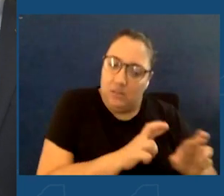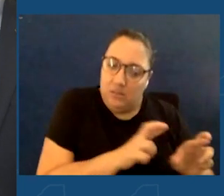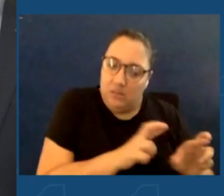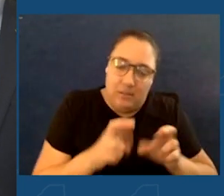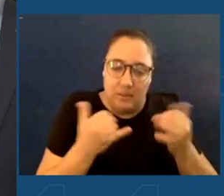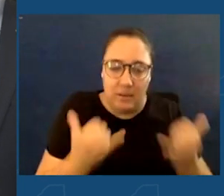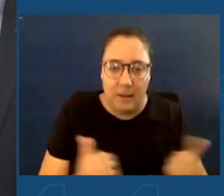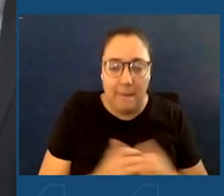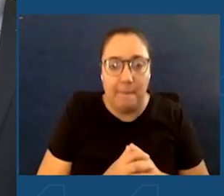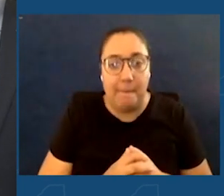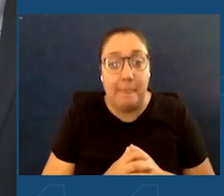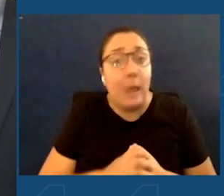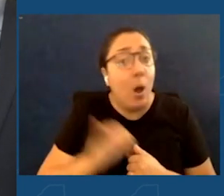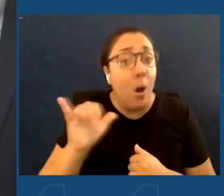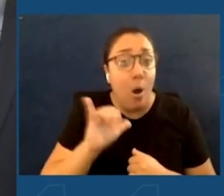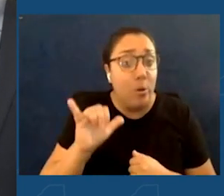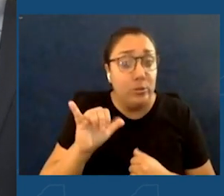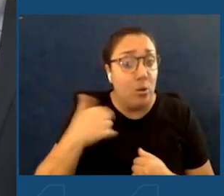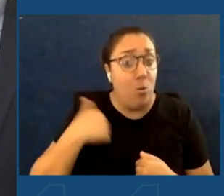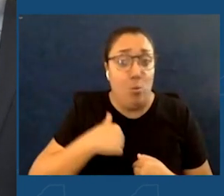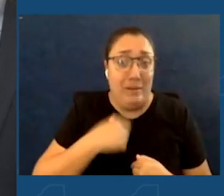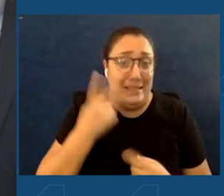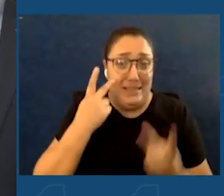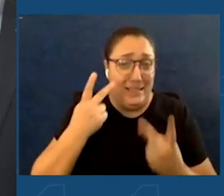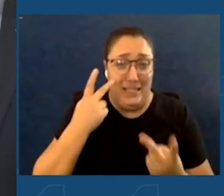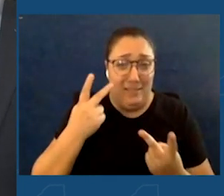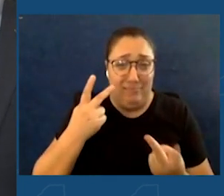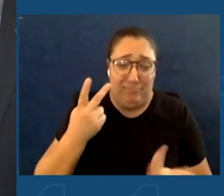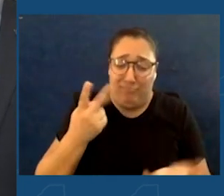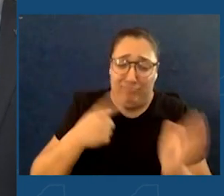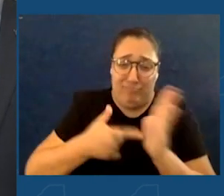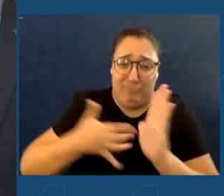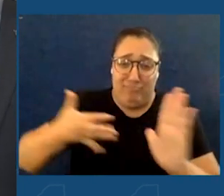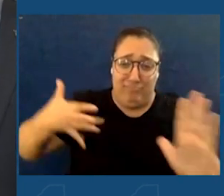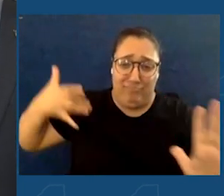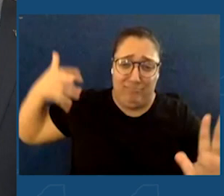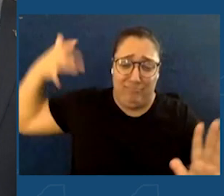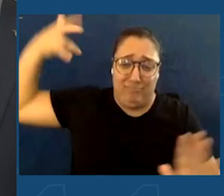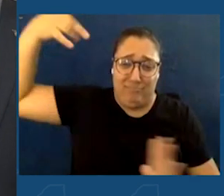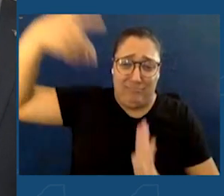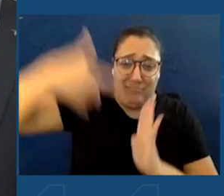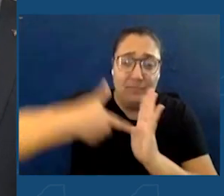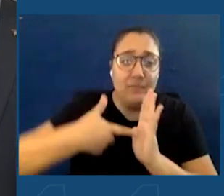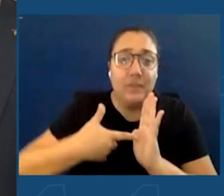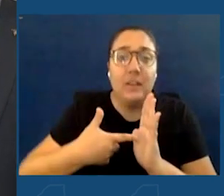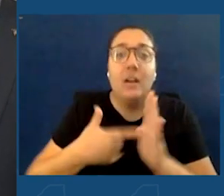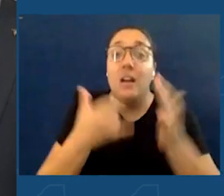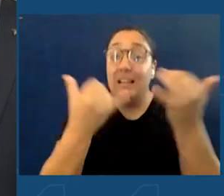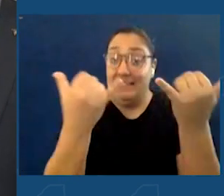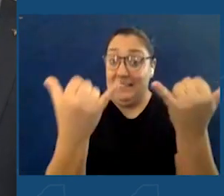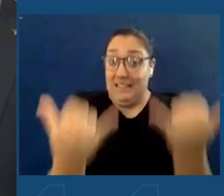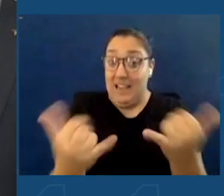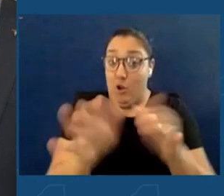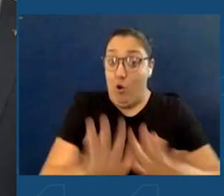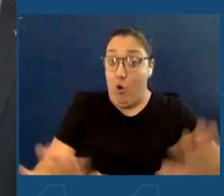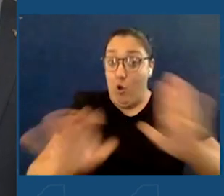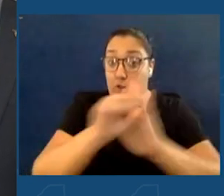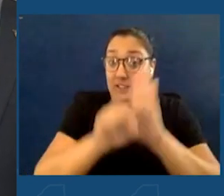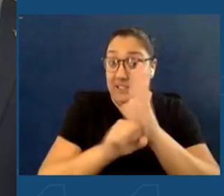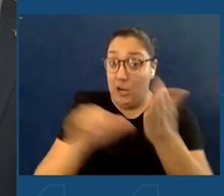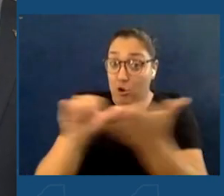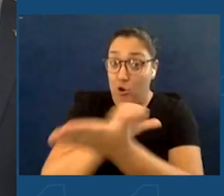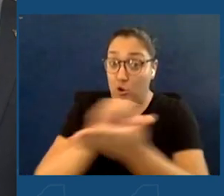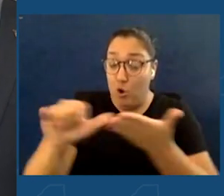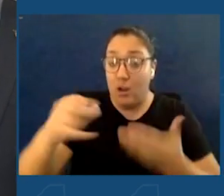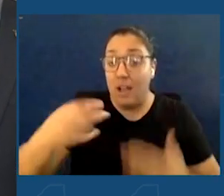as much of compared to out west, but that is right now the entire state is in a high risk for fires. Right now, every